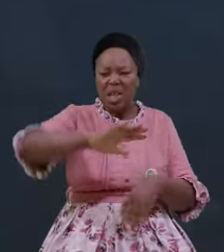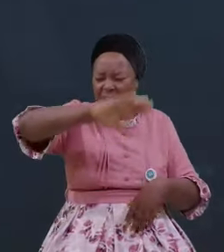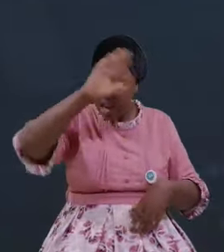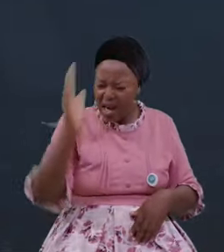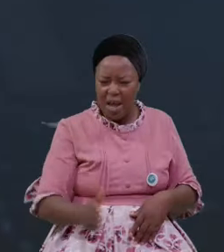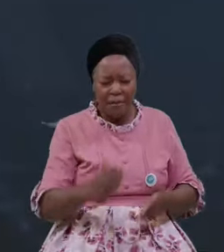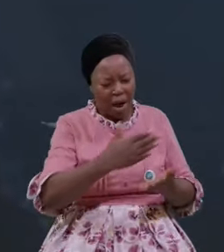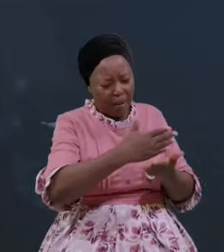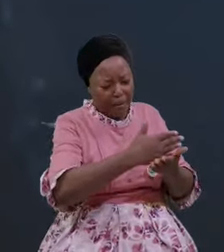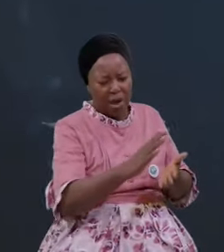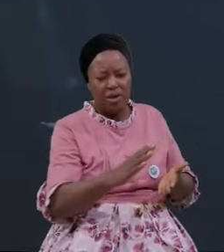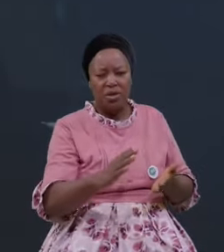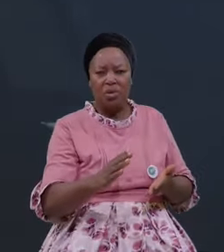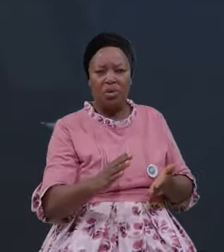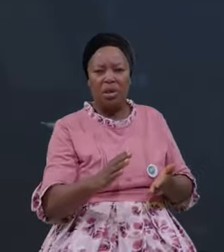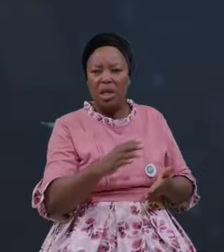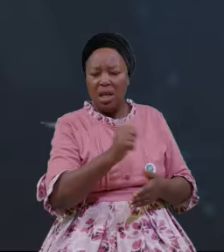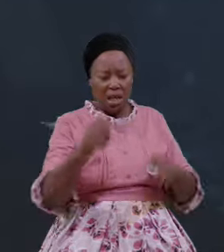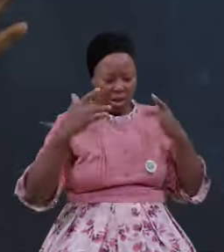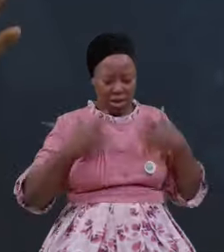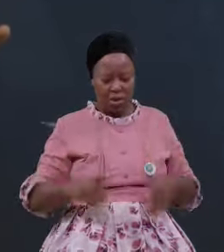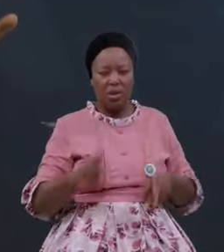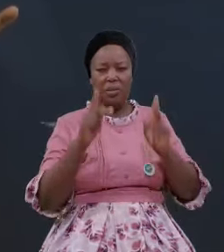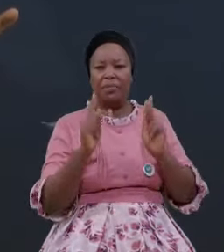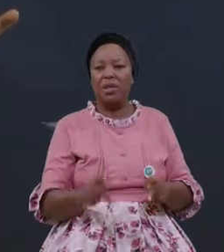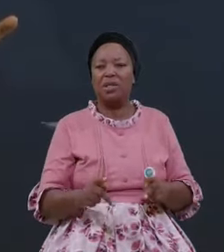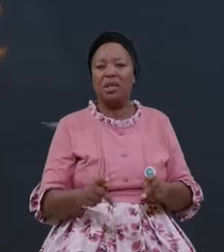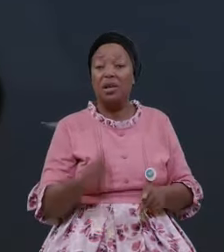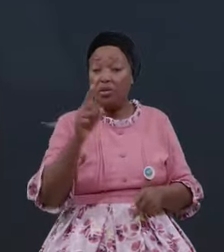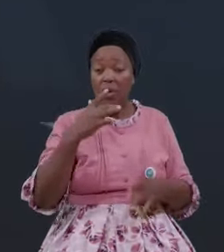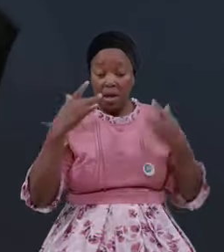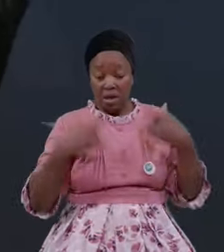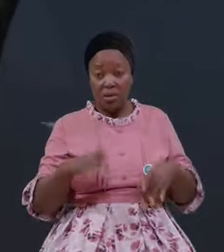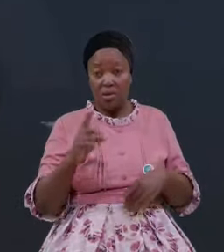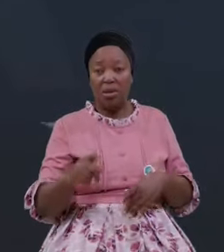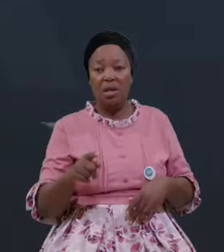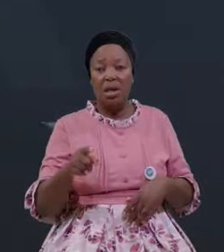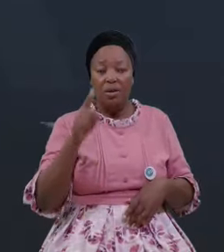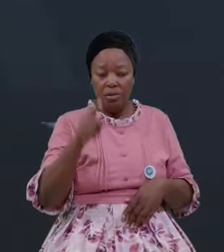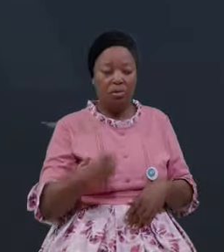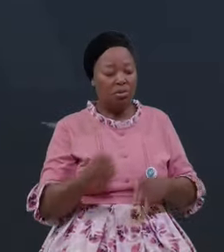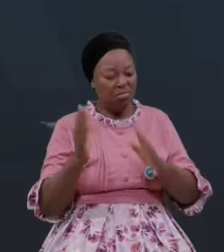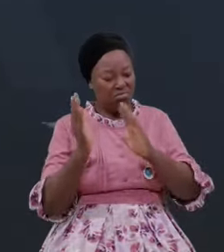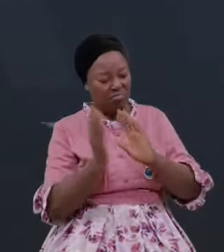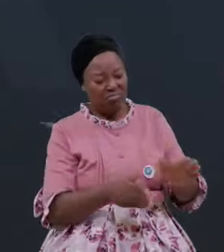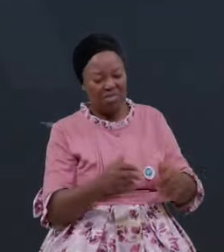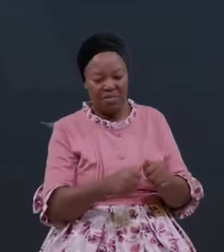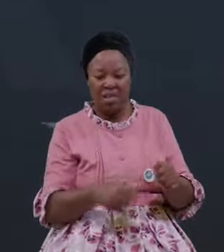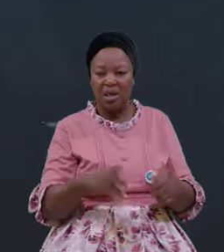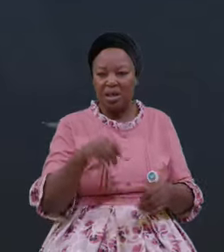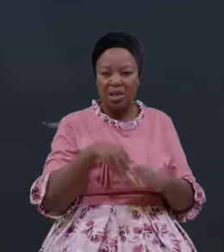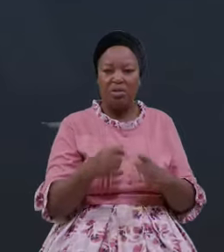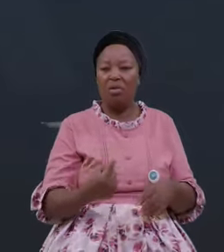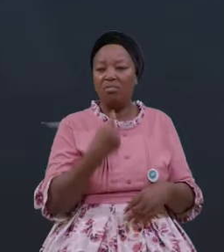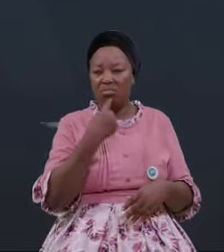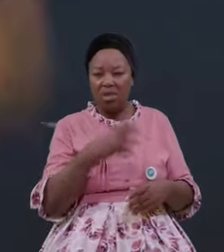a discouraged person. You're discouraged. You've done things in your discouragement. They say